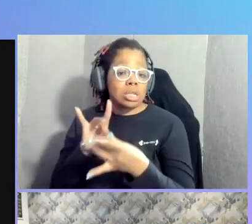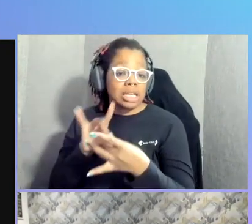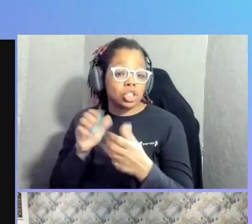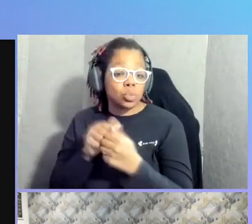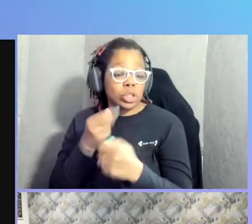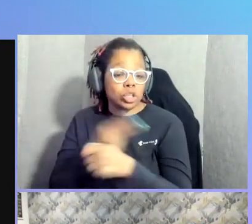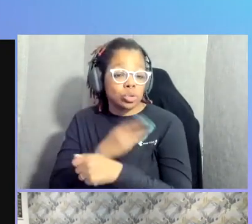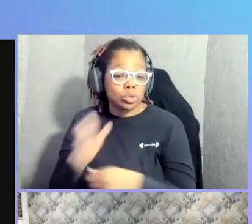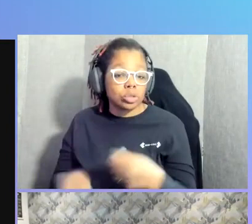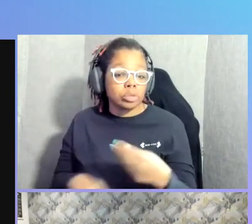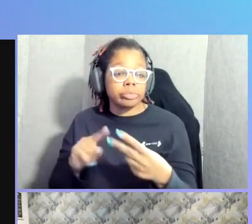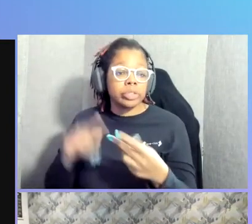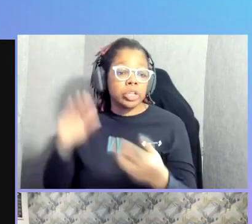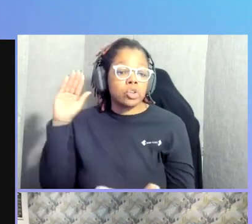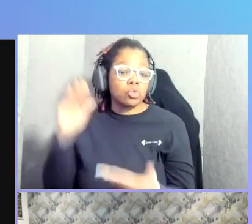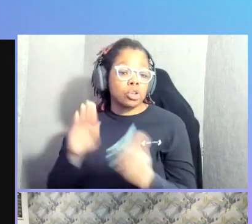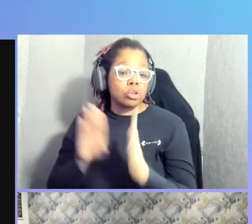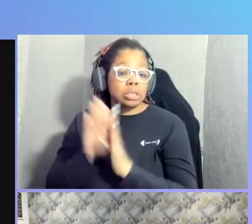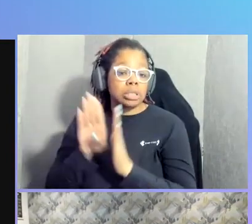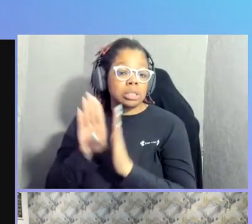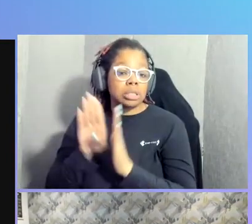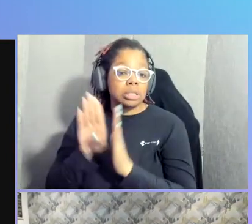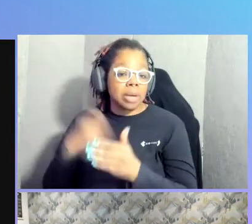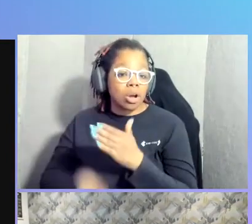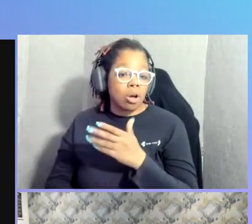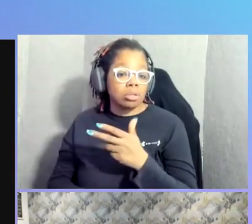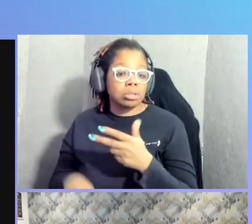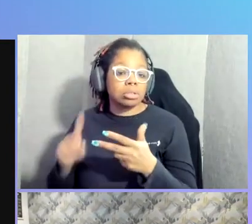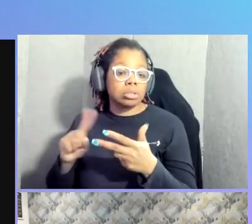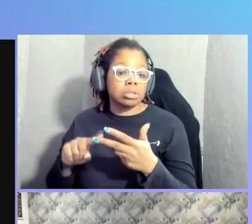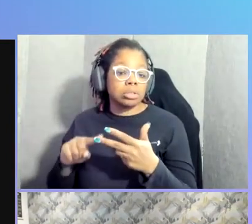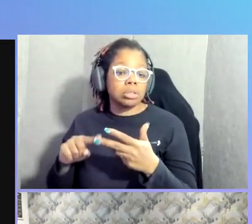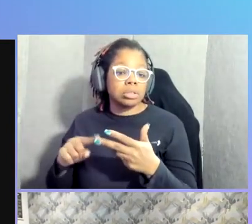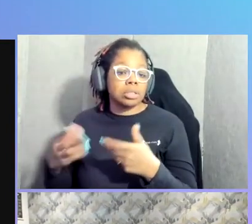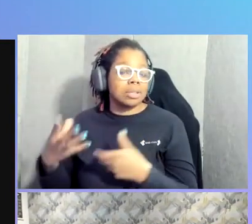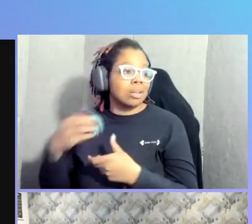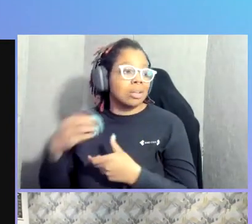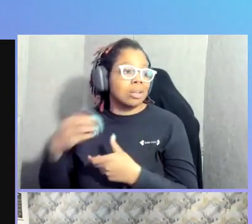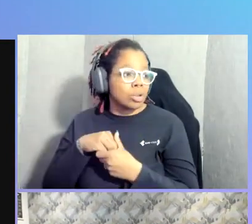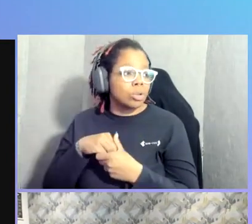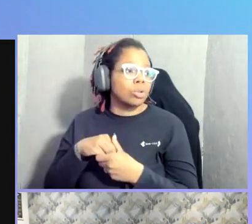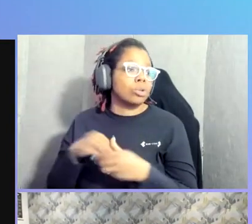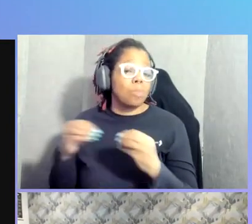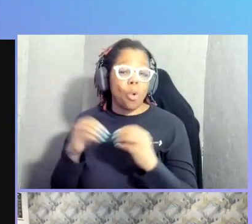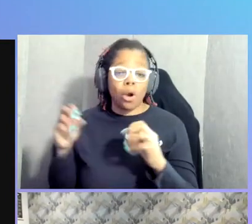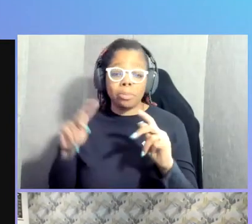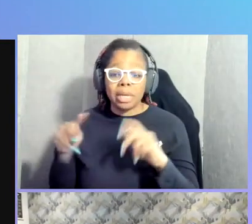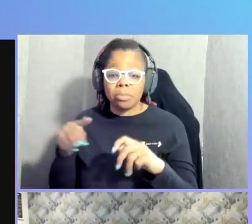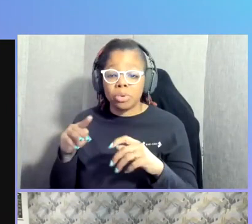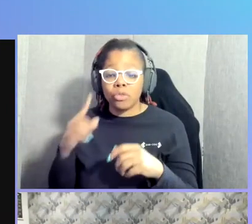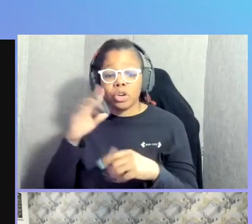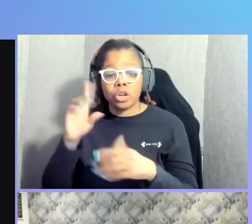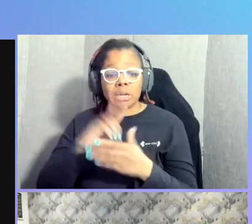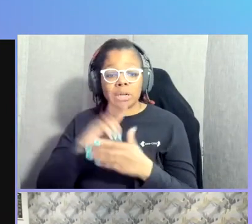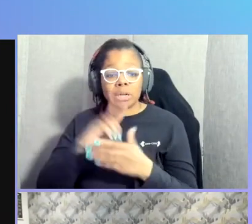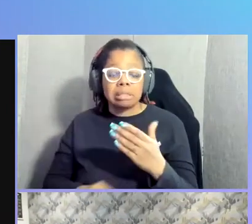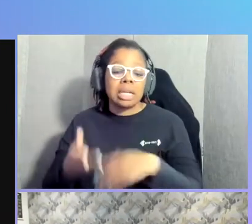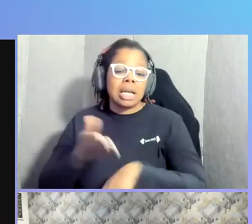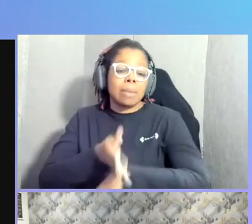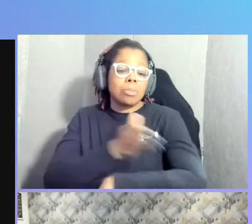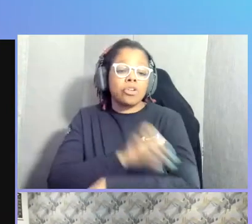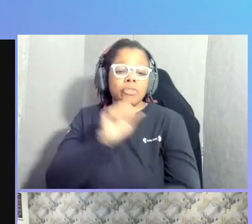users, reduce development costs, include more people in your design, improve the SEO